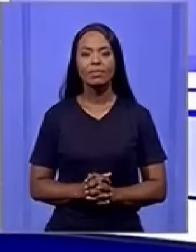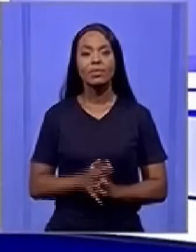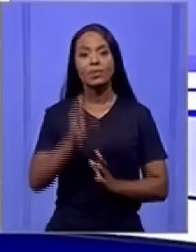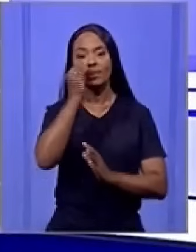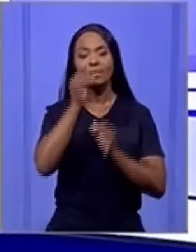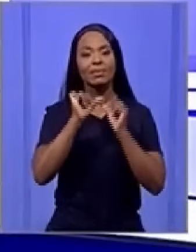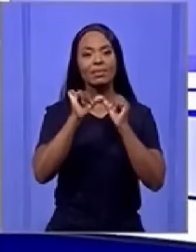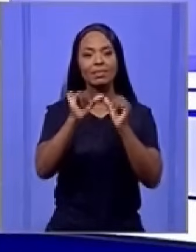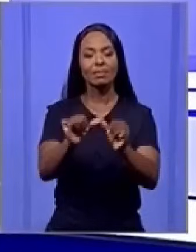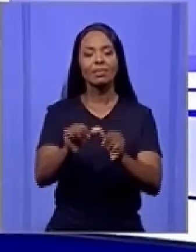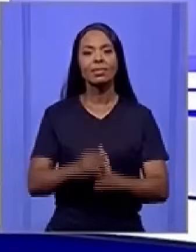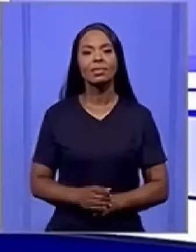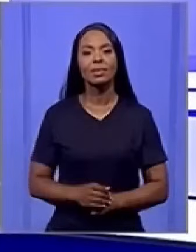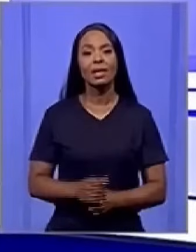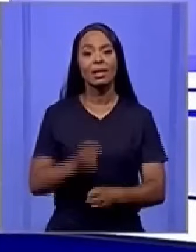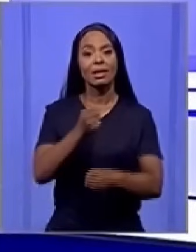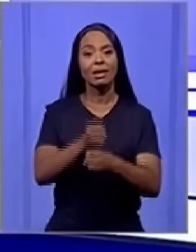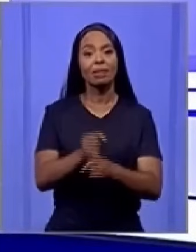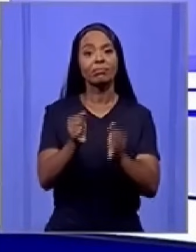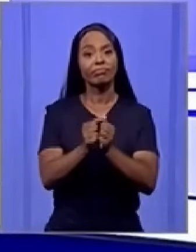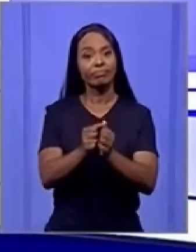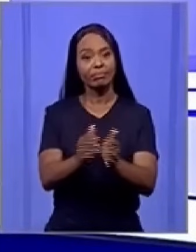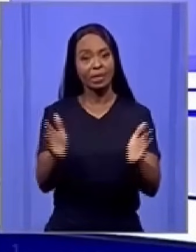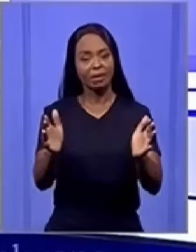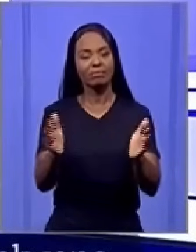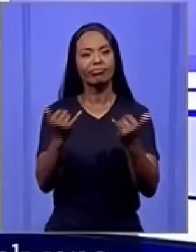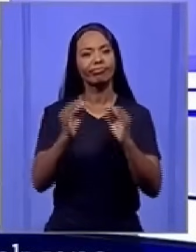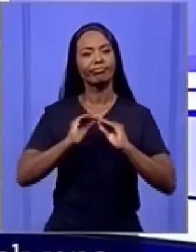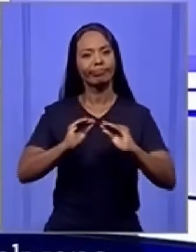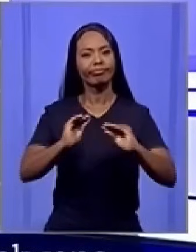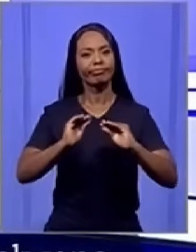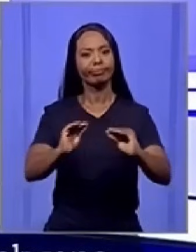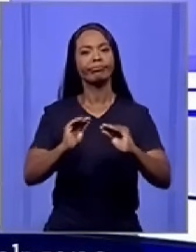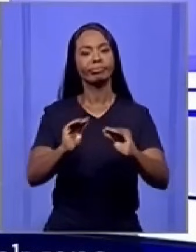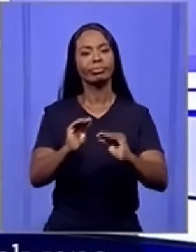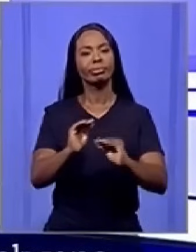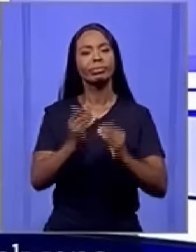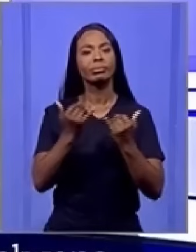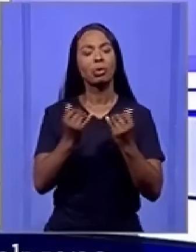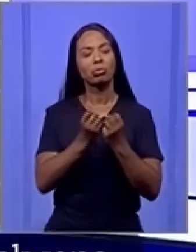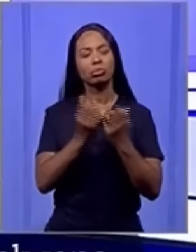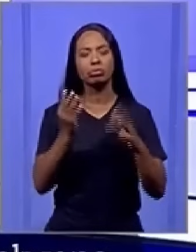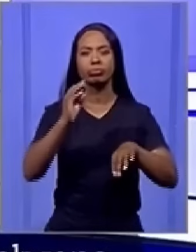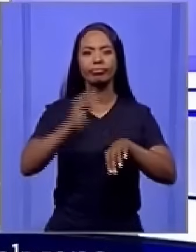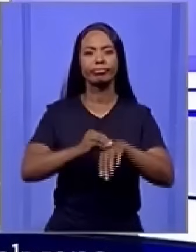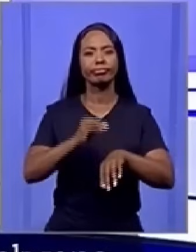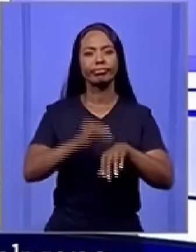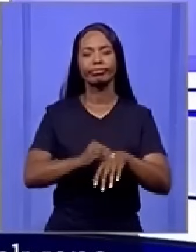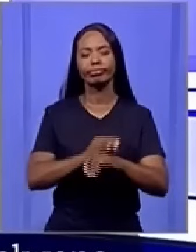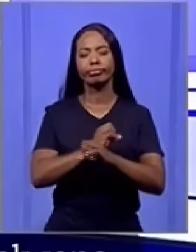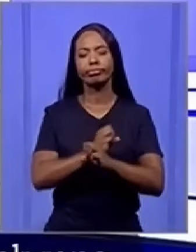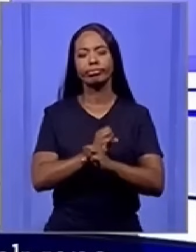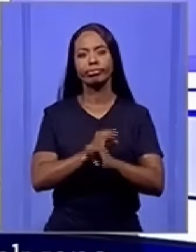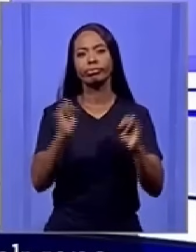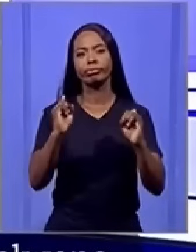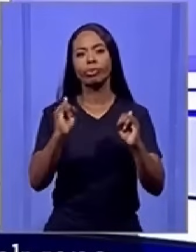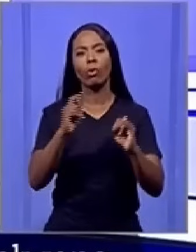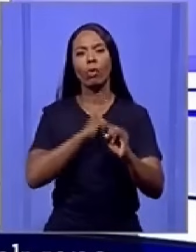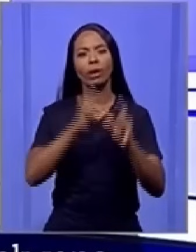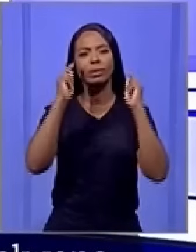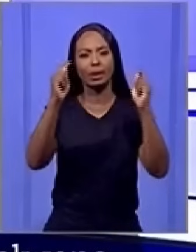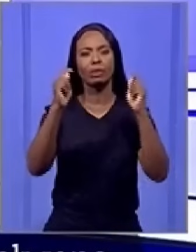Ditaba di tswela pele go thoma ga ngwaga wa dithuto go šetše go aparetswe ke mathata a go amana le dikotsi tša